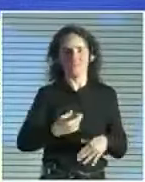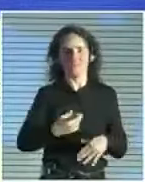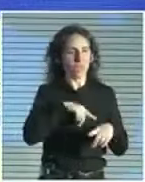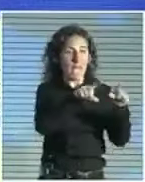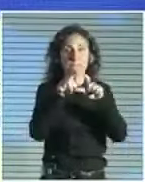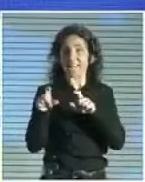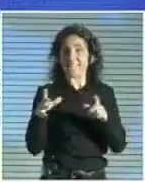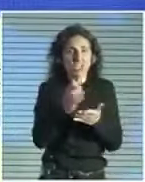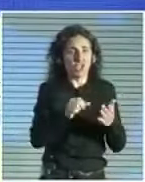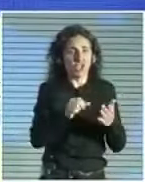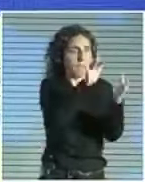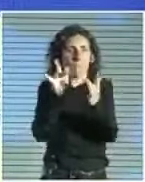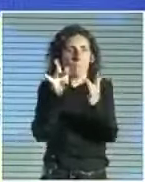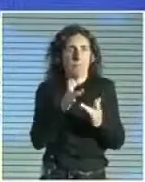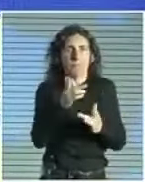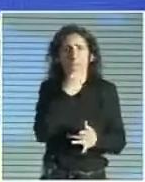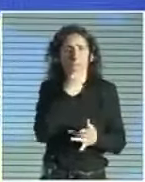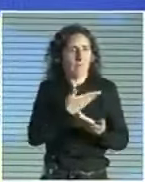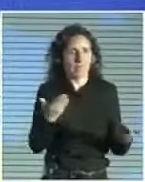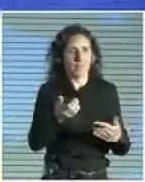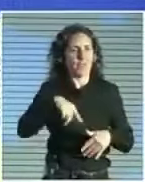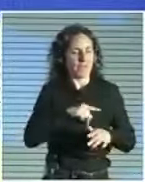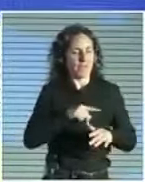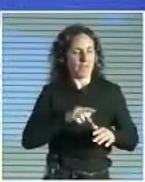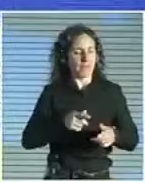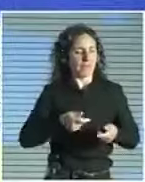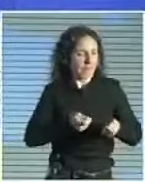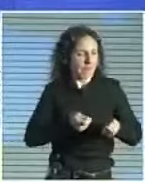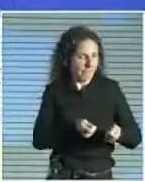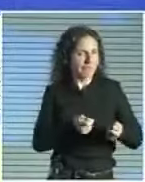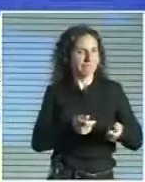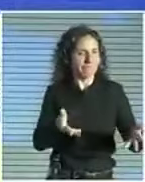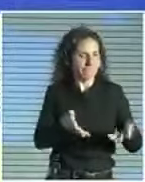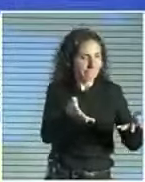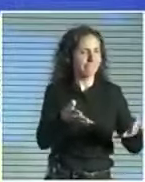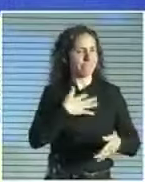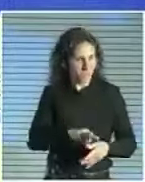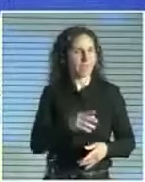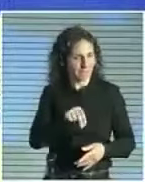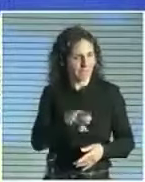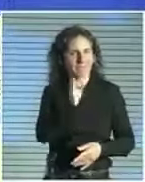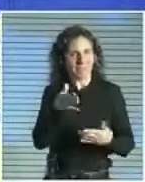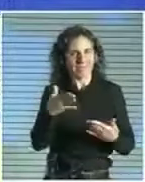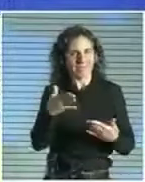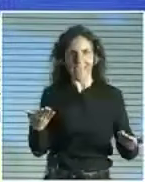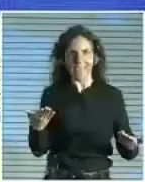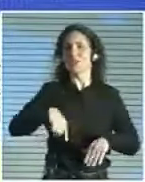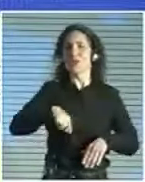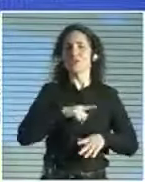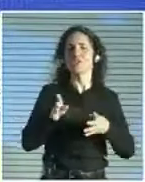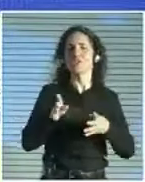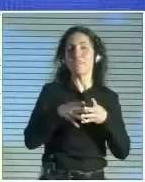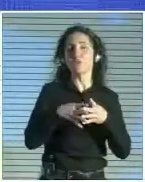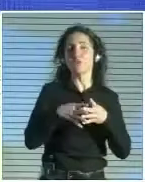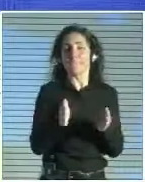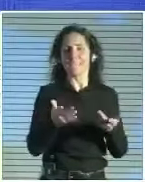for sure, but nobody is here because we have very small structure to push the sustainability. Here, maybe in my case,